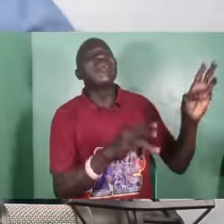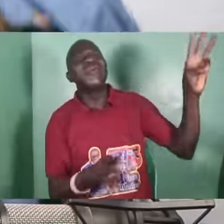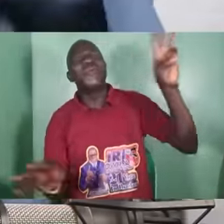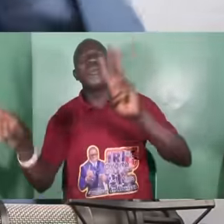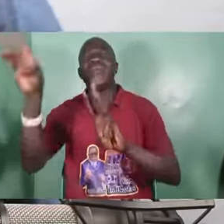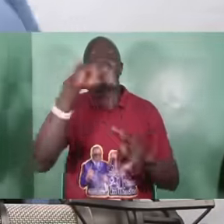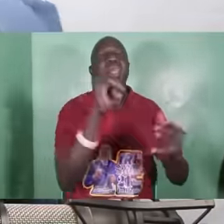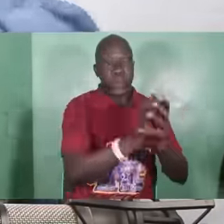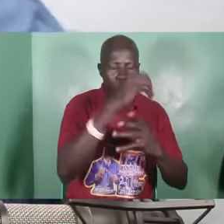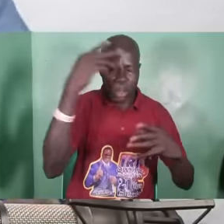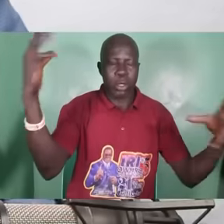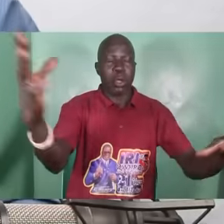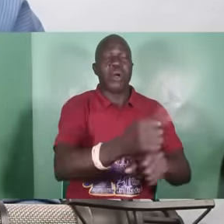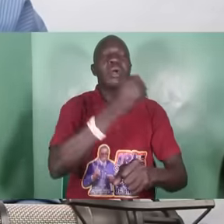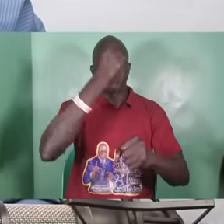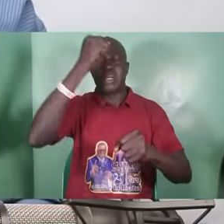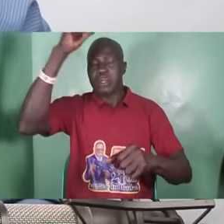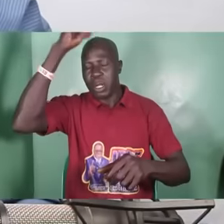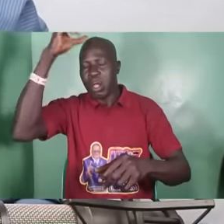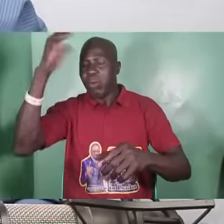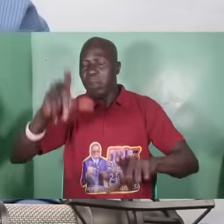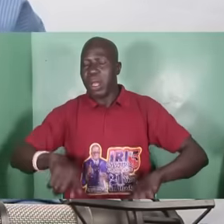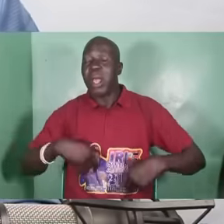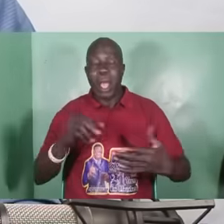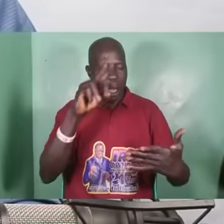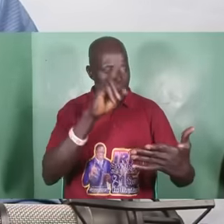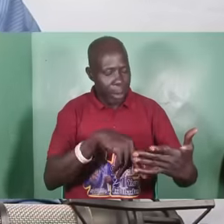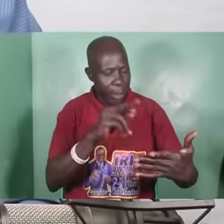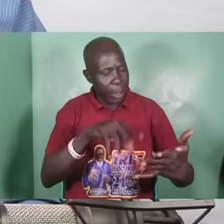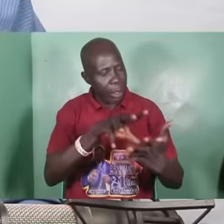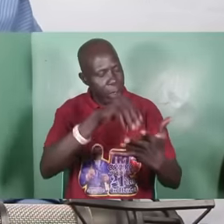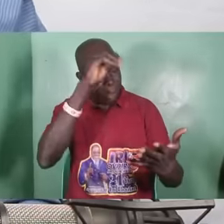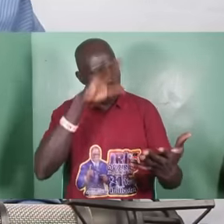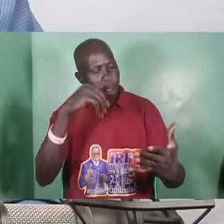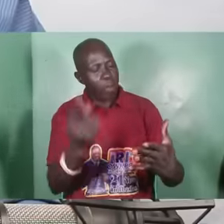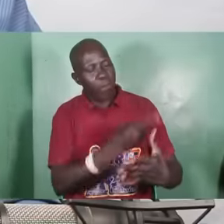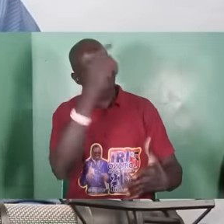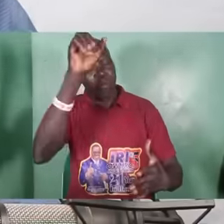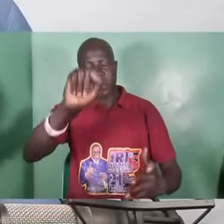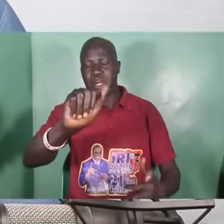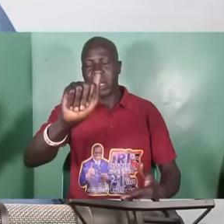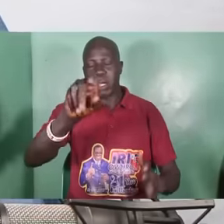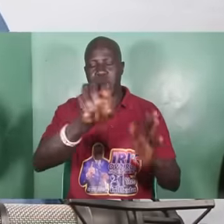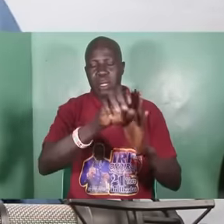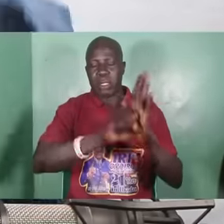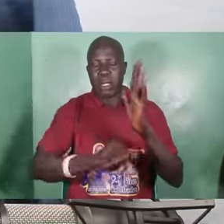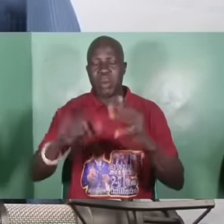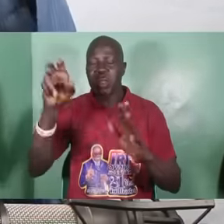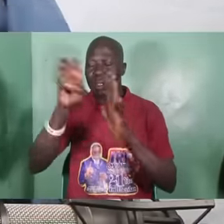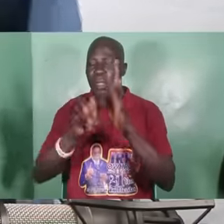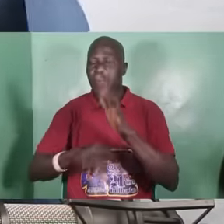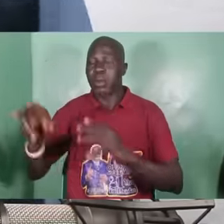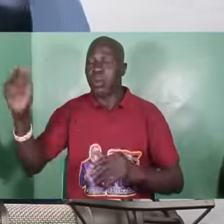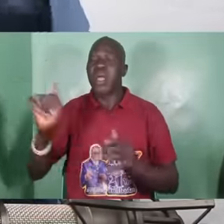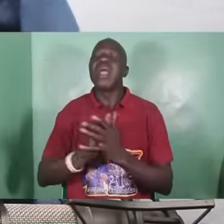victory. Because they conquered the giants of their life. Canada. They studied it well. Then first Samuel chapter 17. Samuel Ikini. Why was